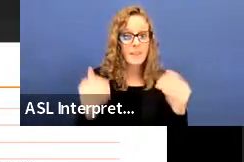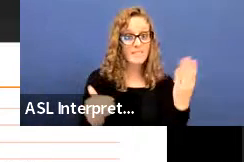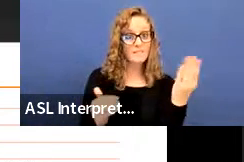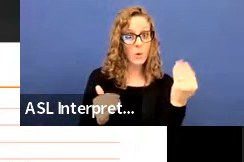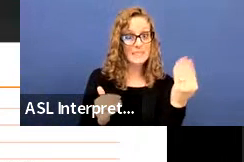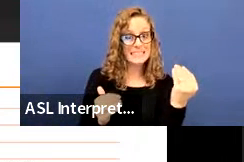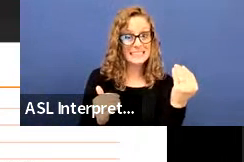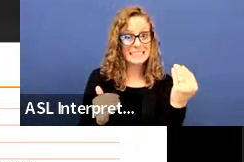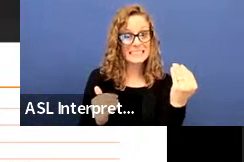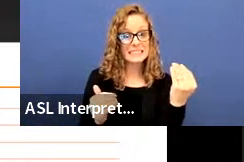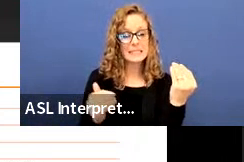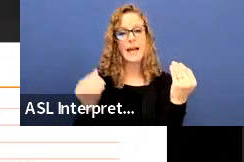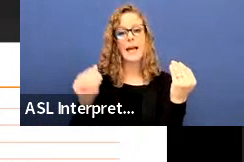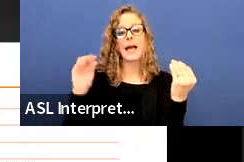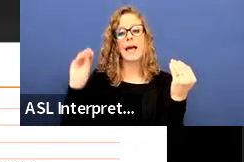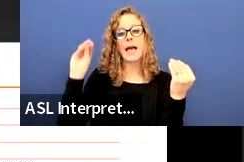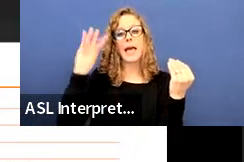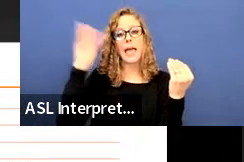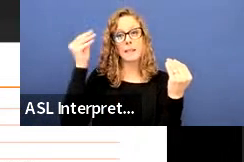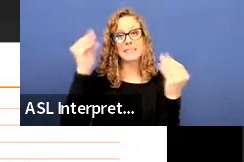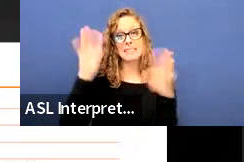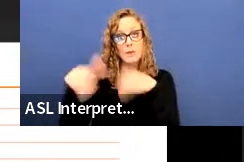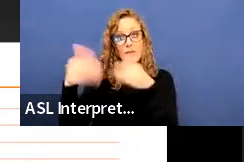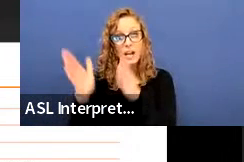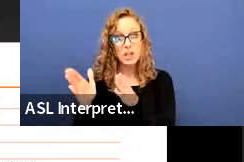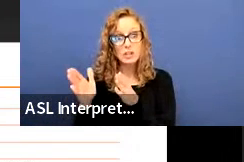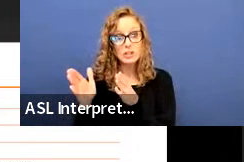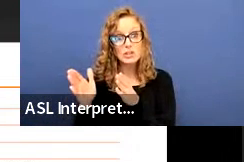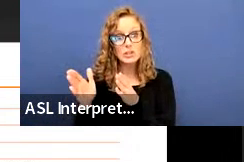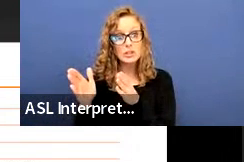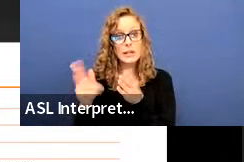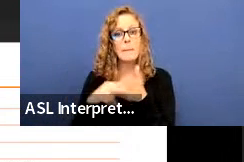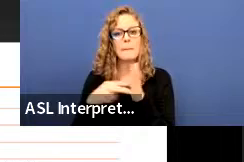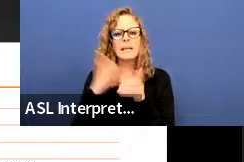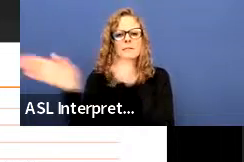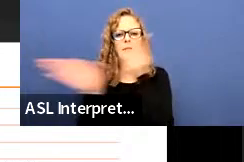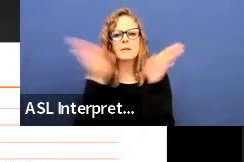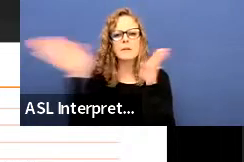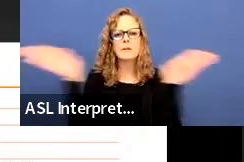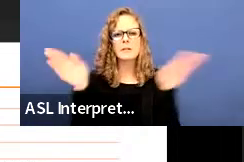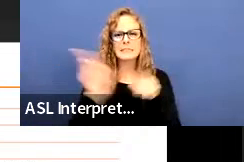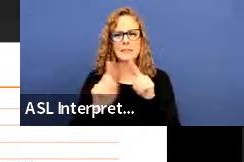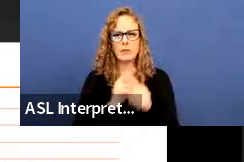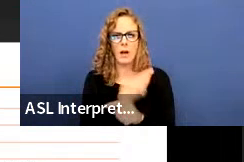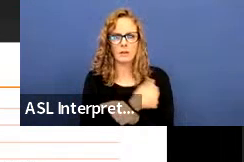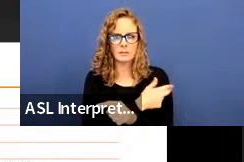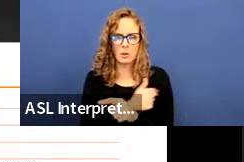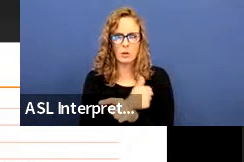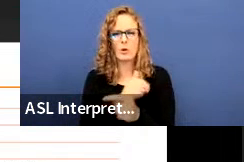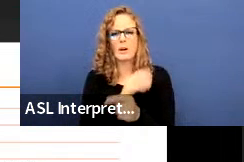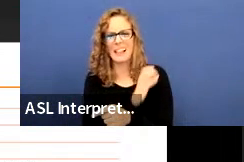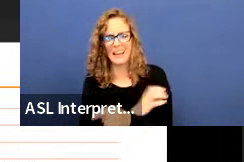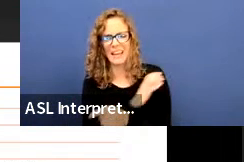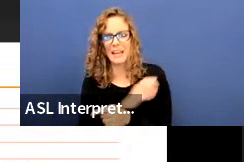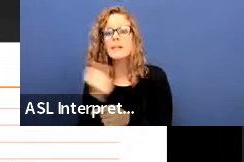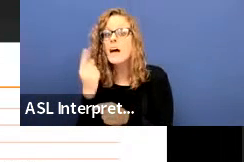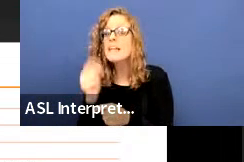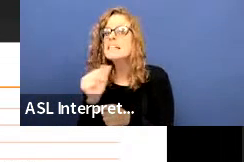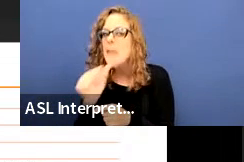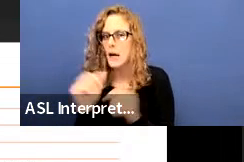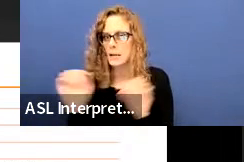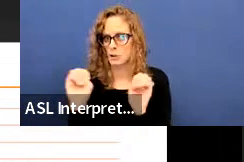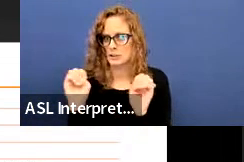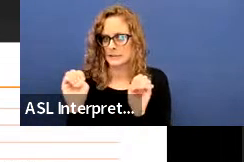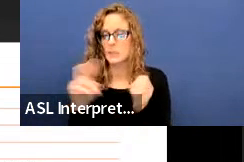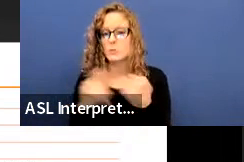14 interfacility ambulance providers, and those are non-emergency ambulances. So that's allowing